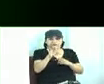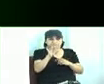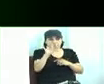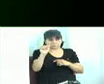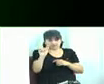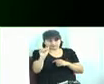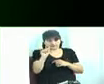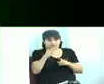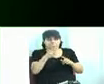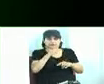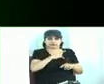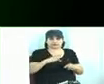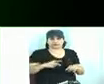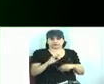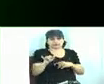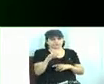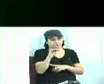Version.